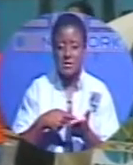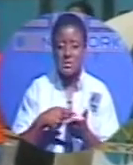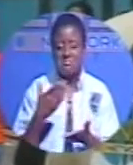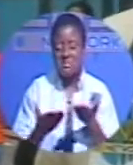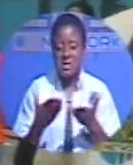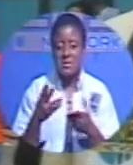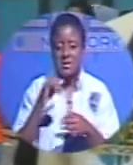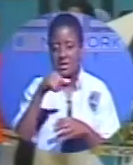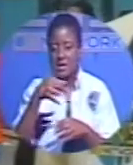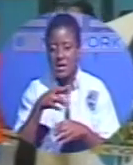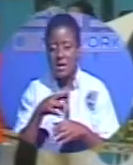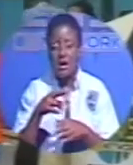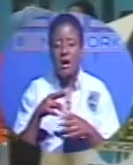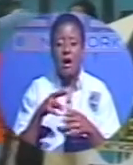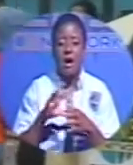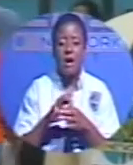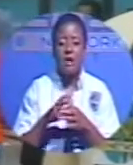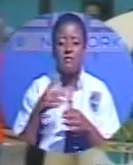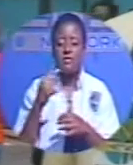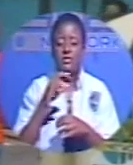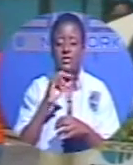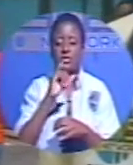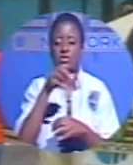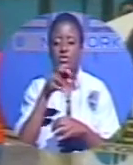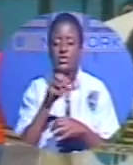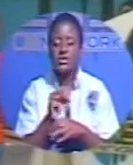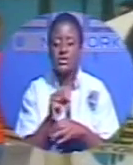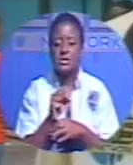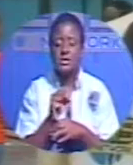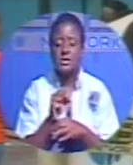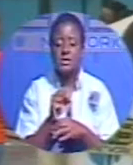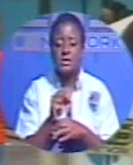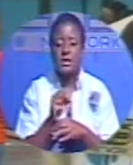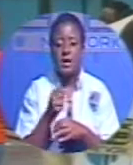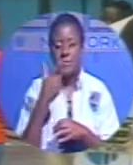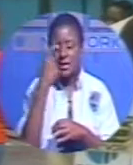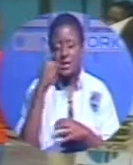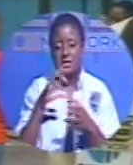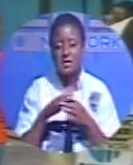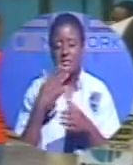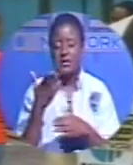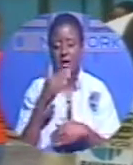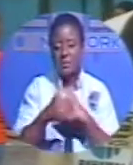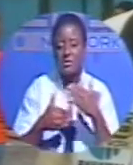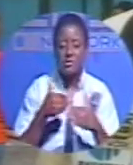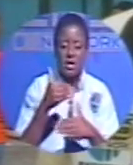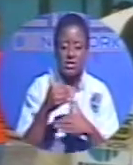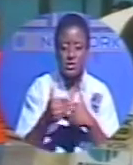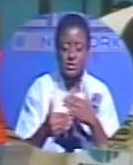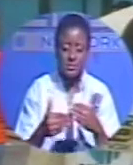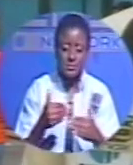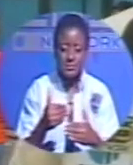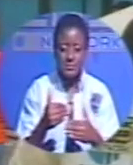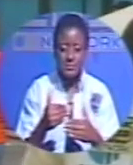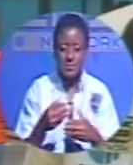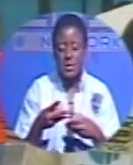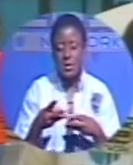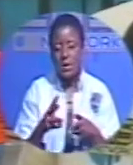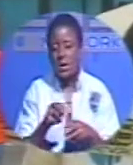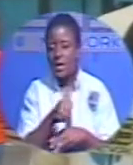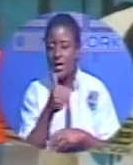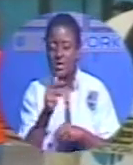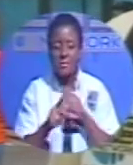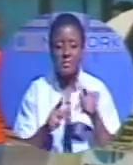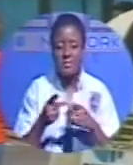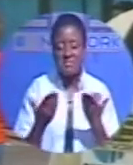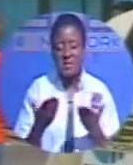because of the progression that they've been making and their performances in meets leading up to the World Junior Championships. And so, while a lot of persons may have